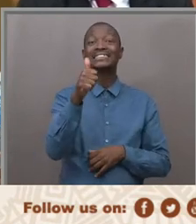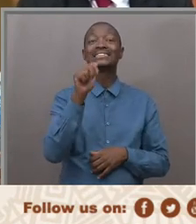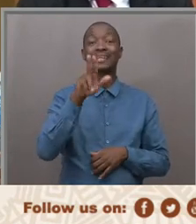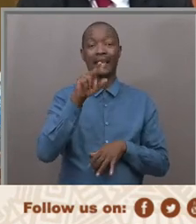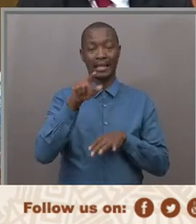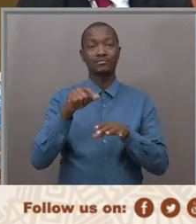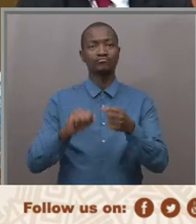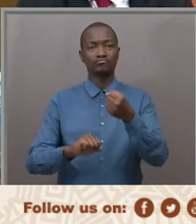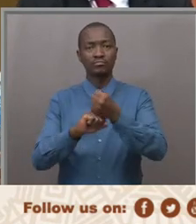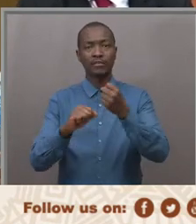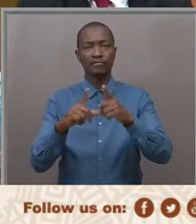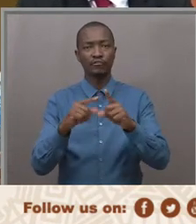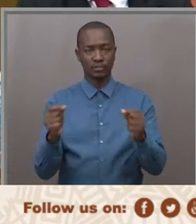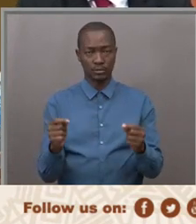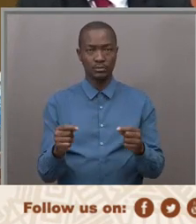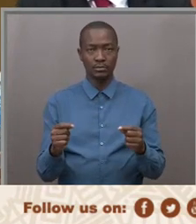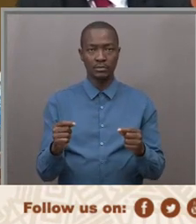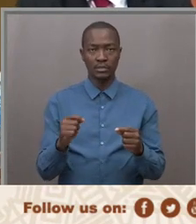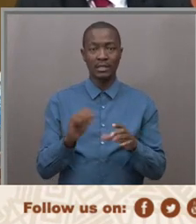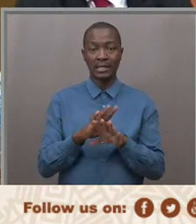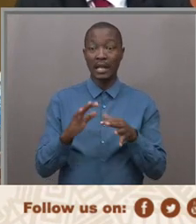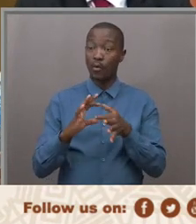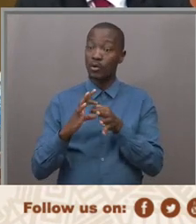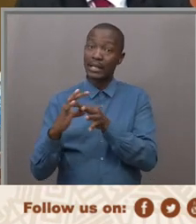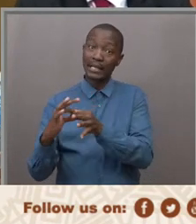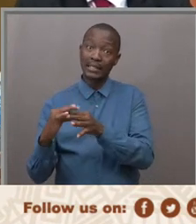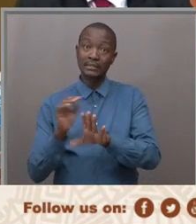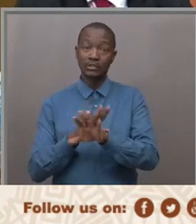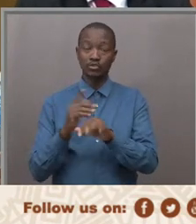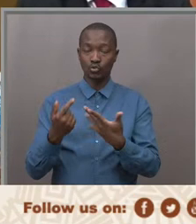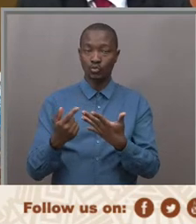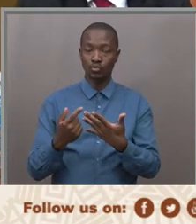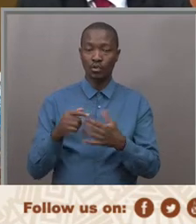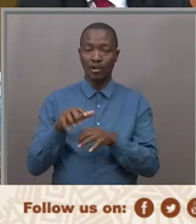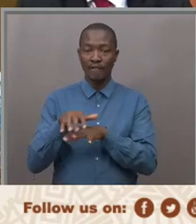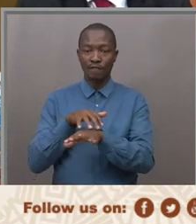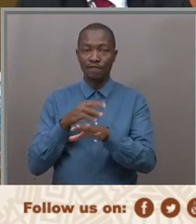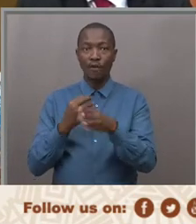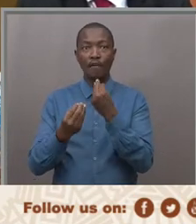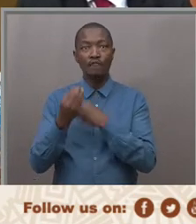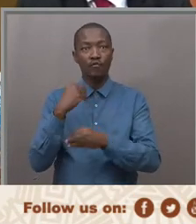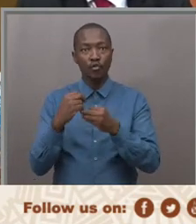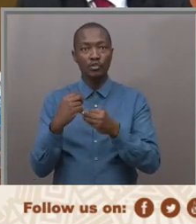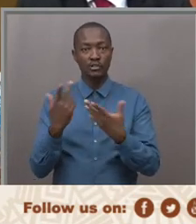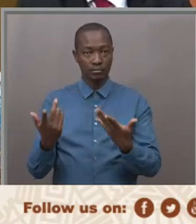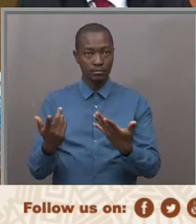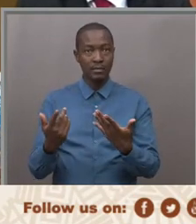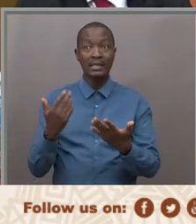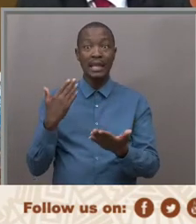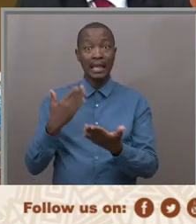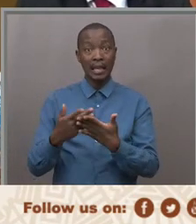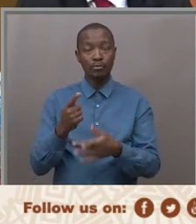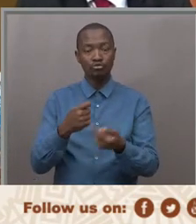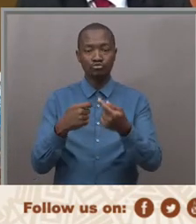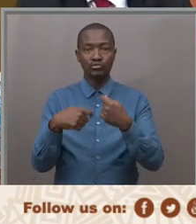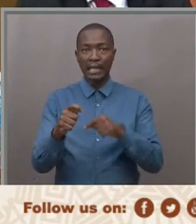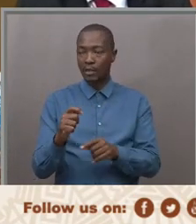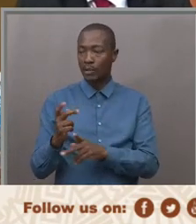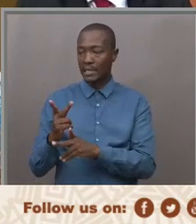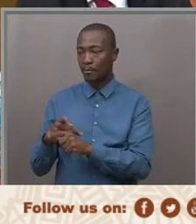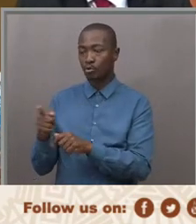to the fresh produce market and retail, township retailers. So they are able to sell what they